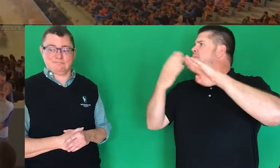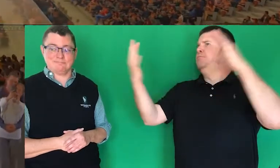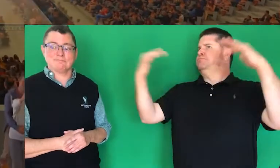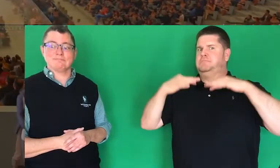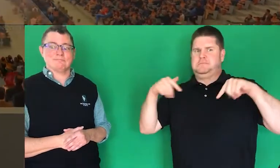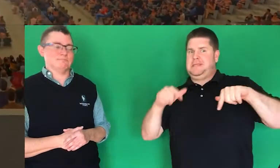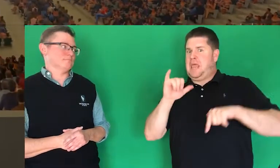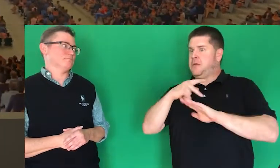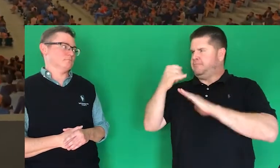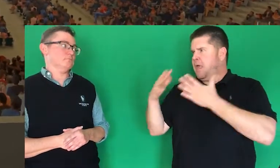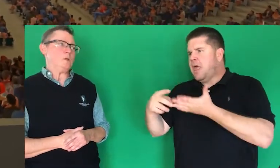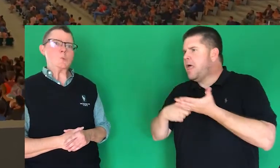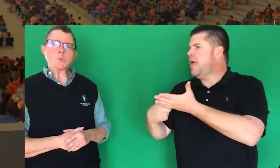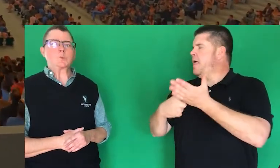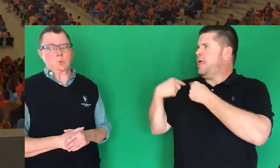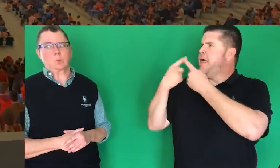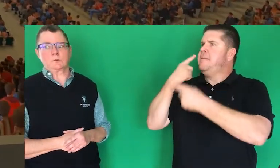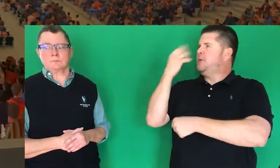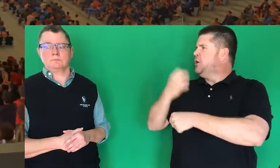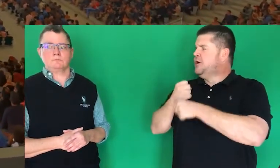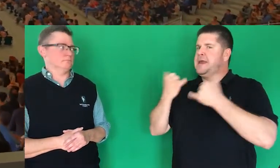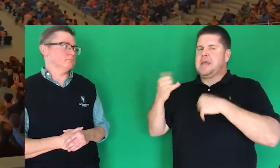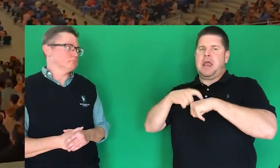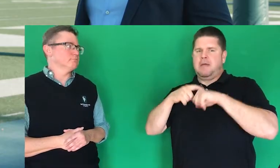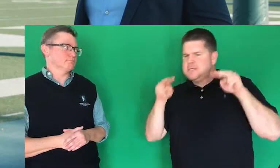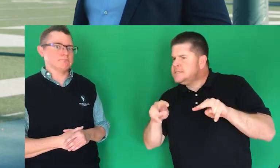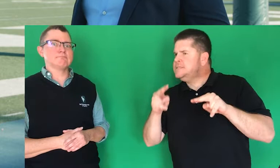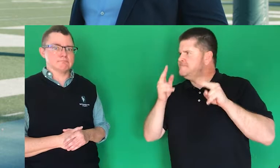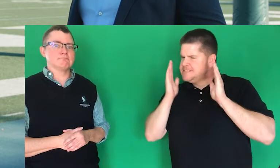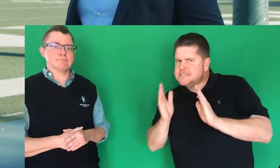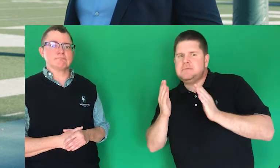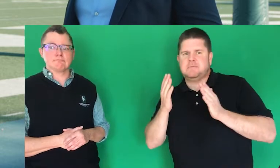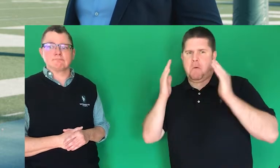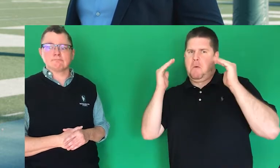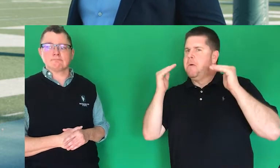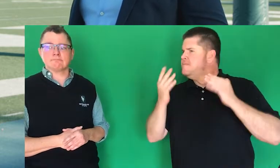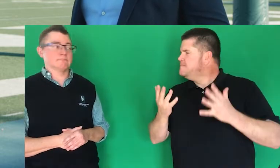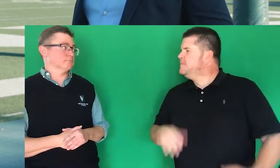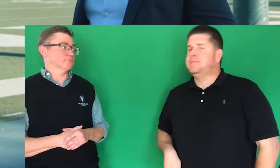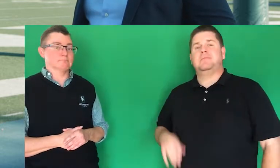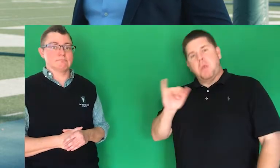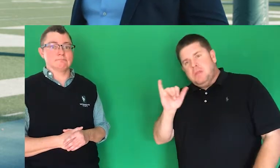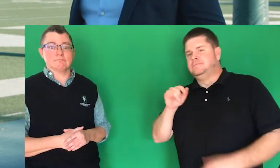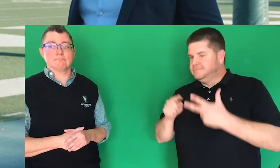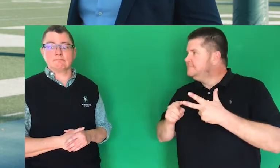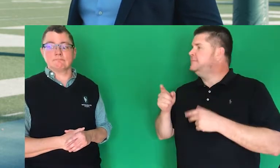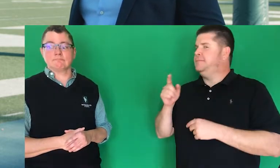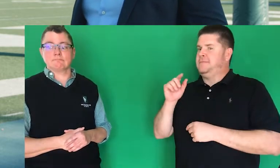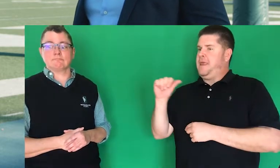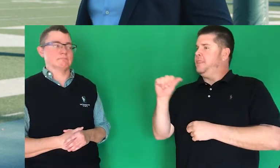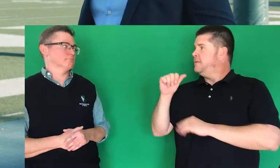that's a project that certainly will have our attention. And then lastly, just on an annual basis, to be able